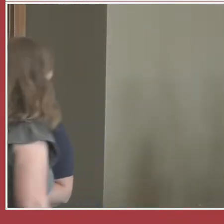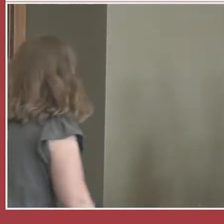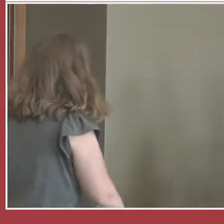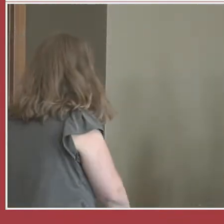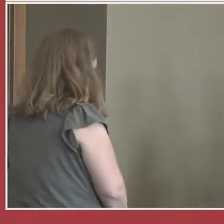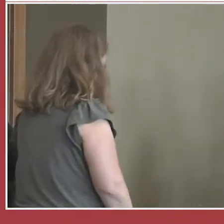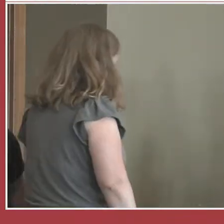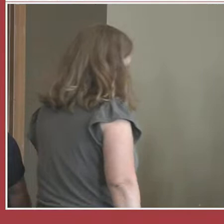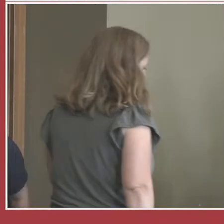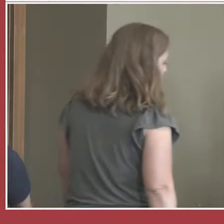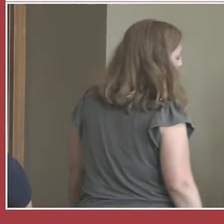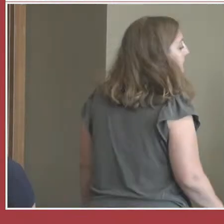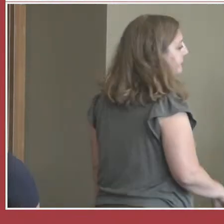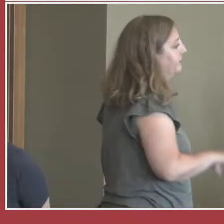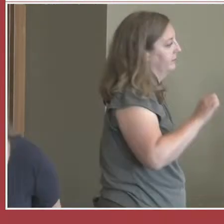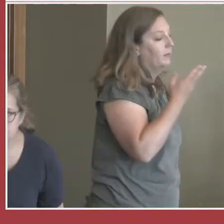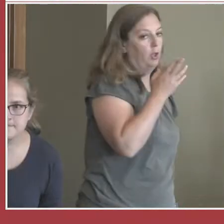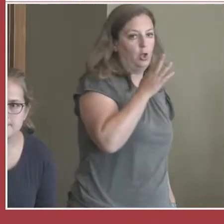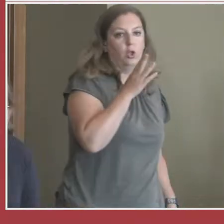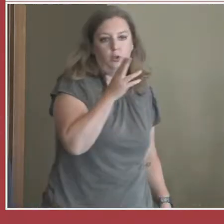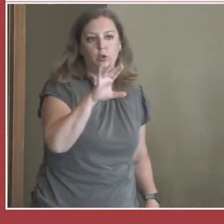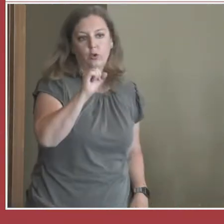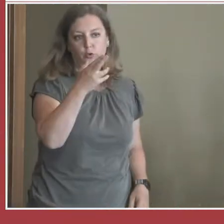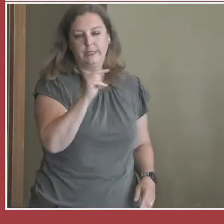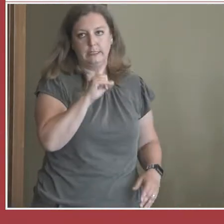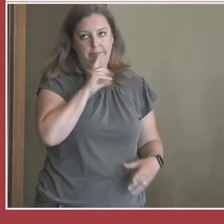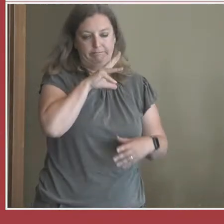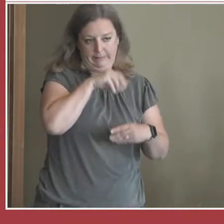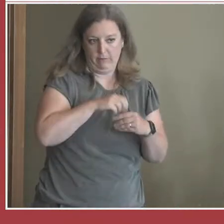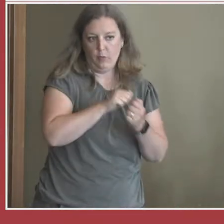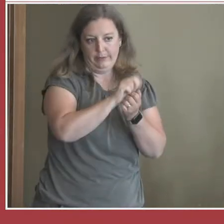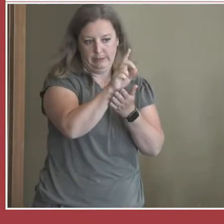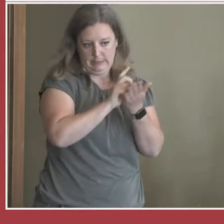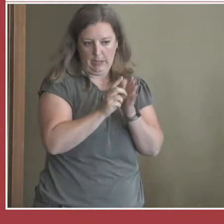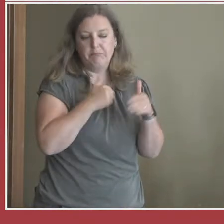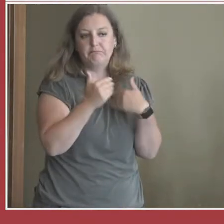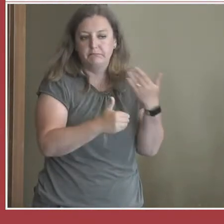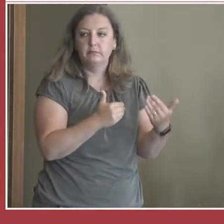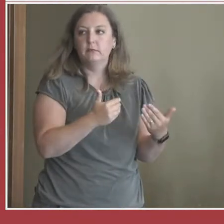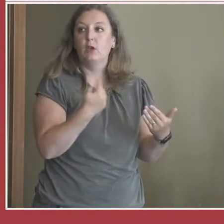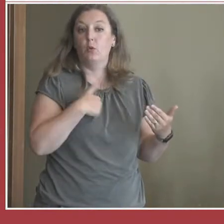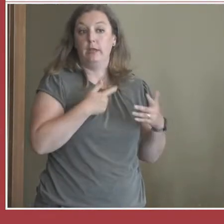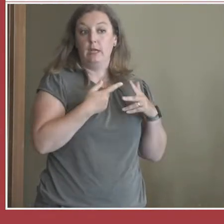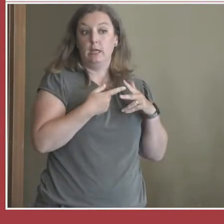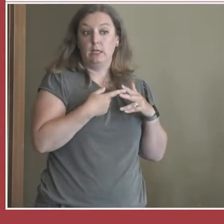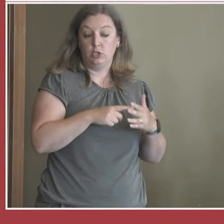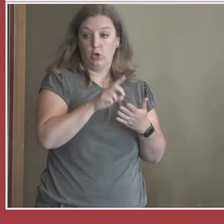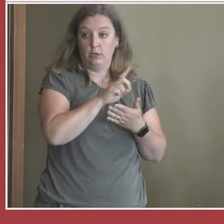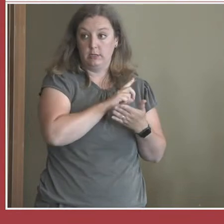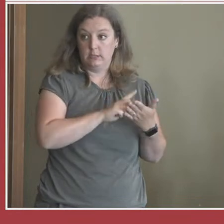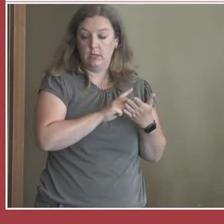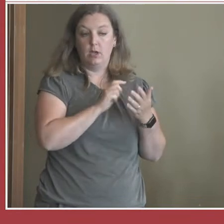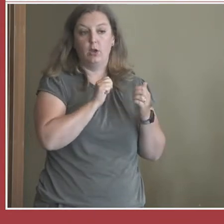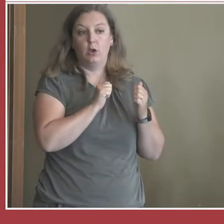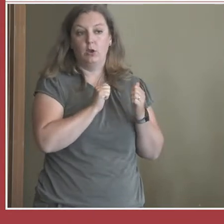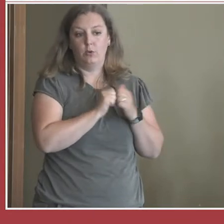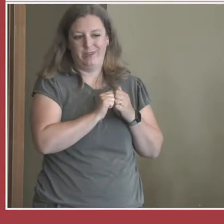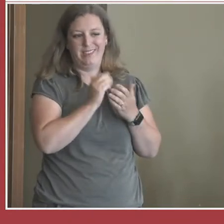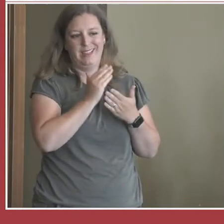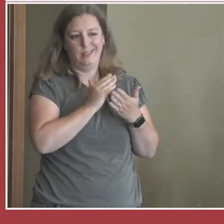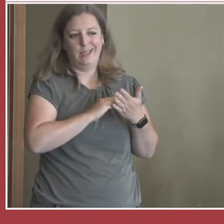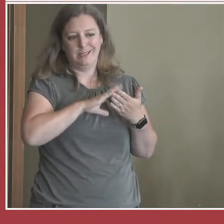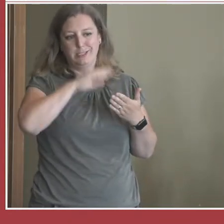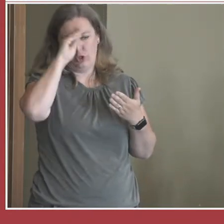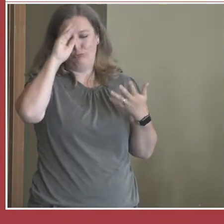Chris Boyd has been heavily involved in this design process, and we actually started the design with lessons learned